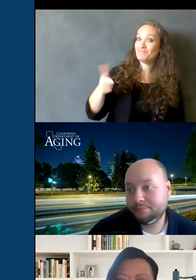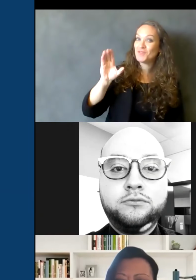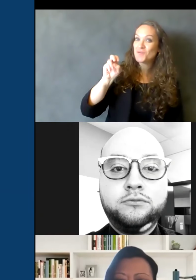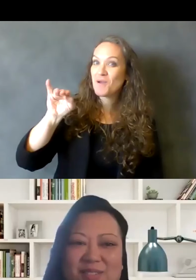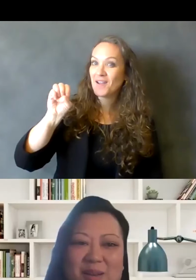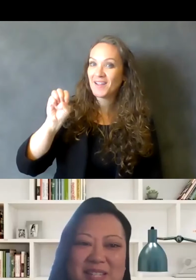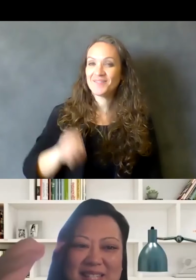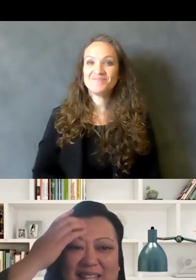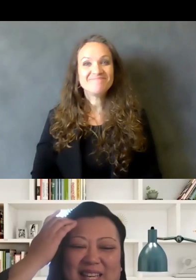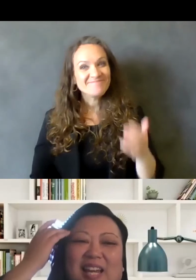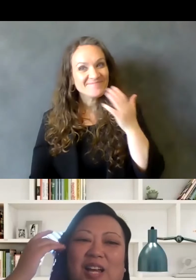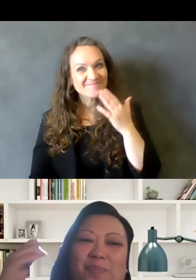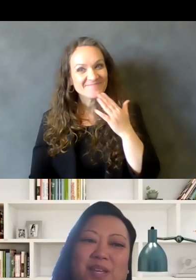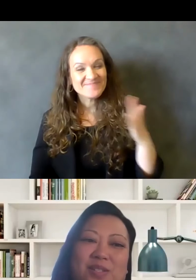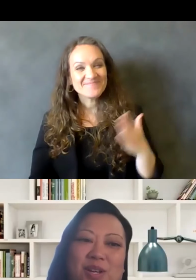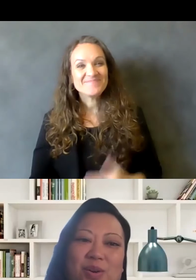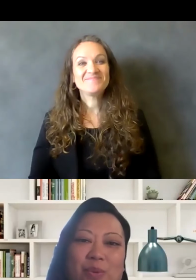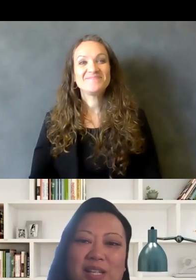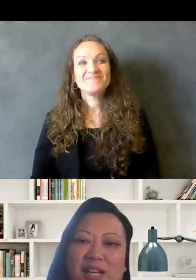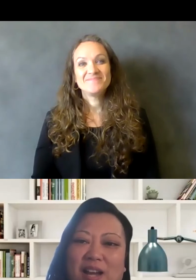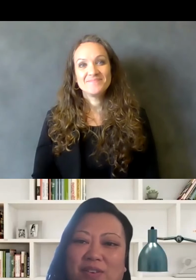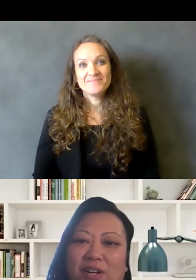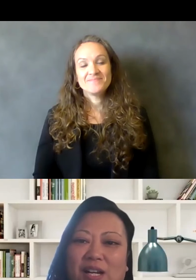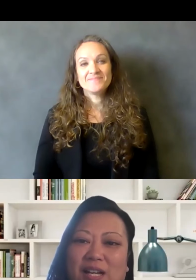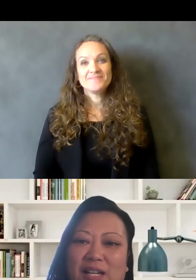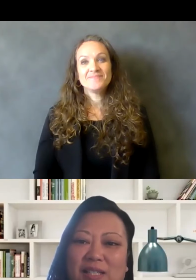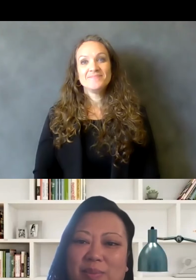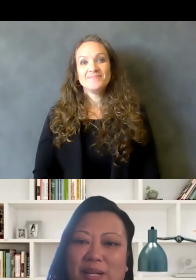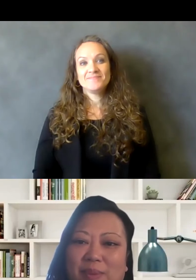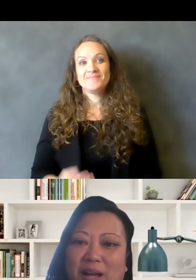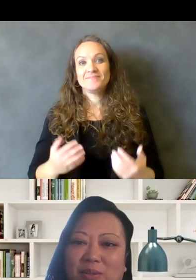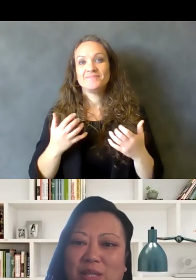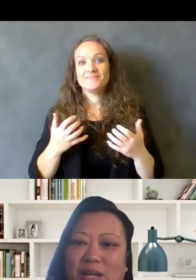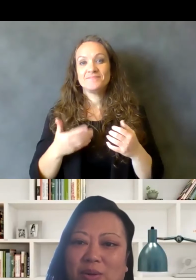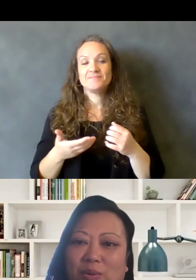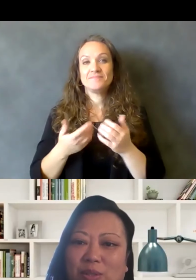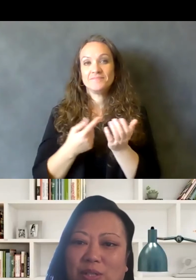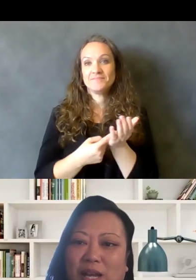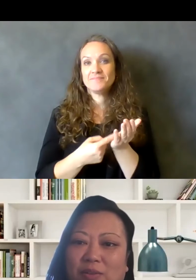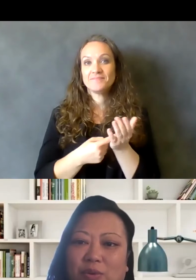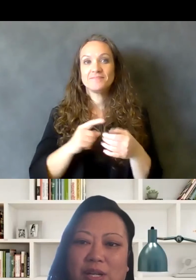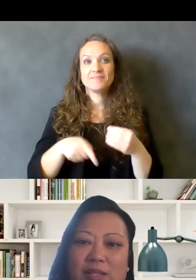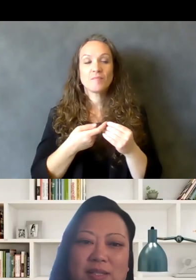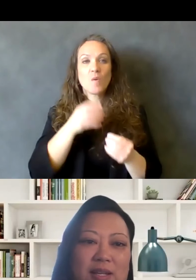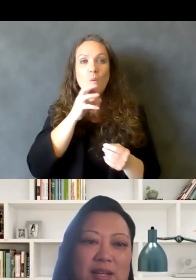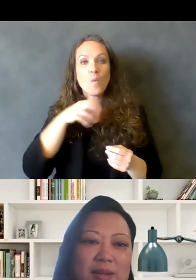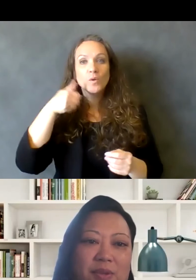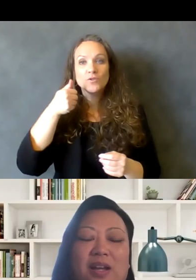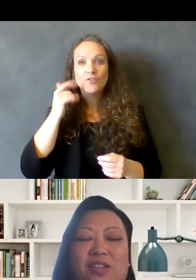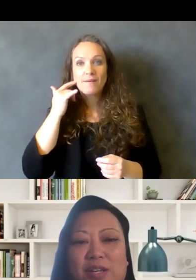Great. Thank you, Thomas. So I wanted to cover a little bit about Older